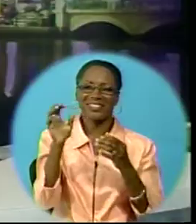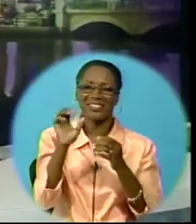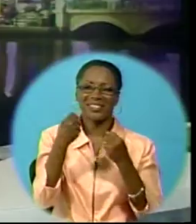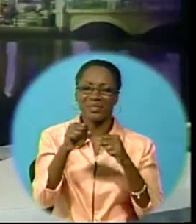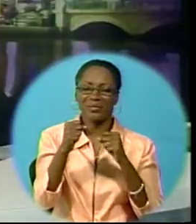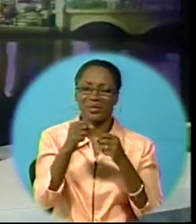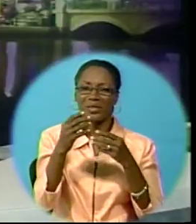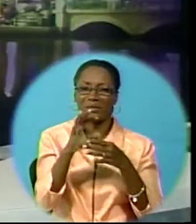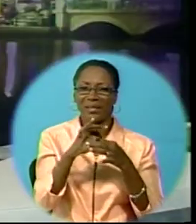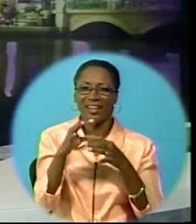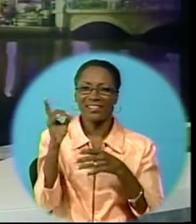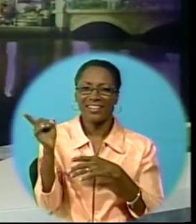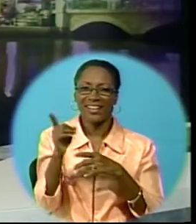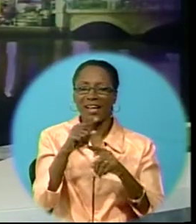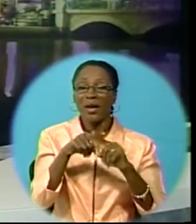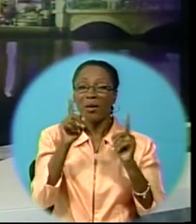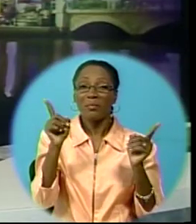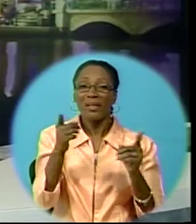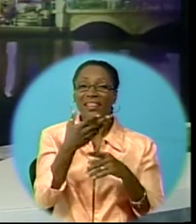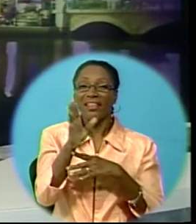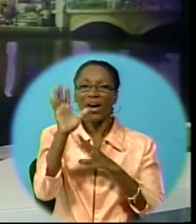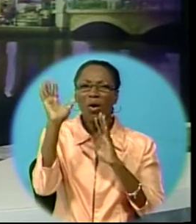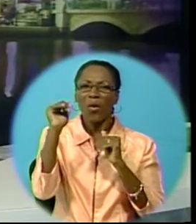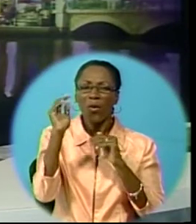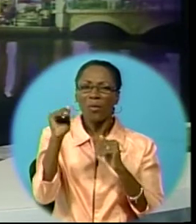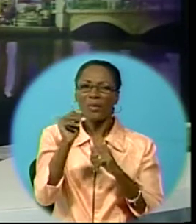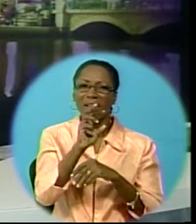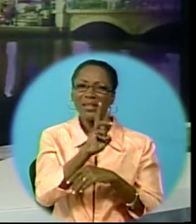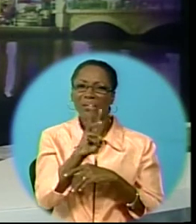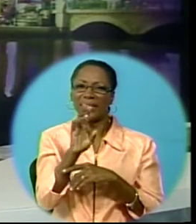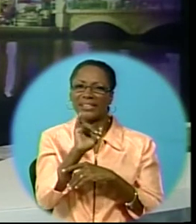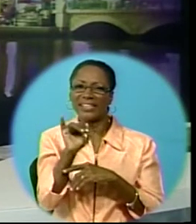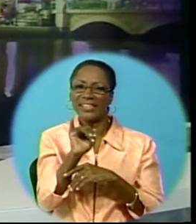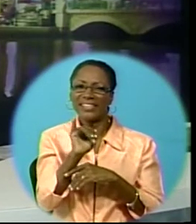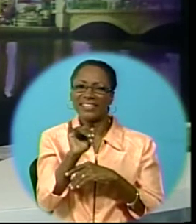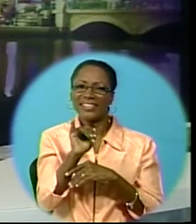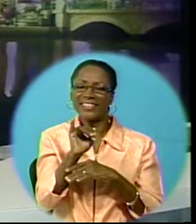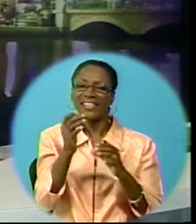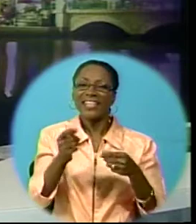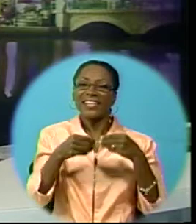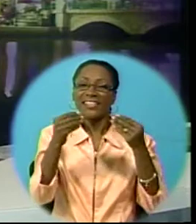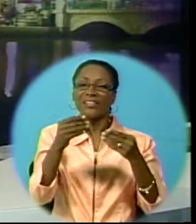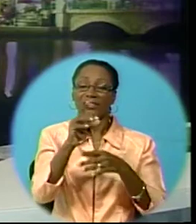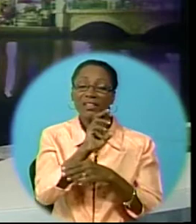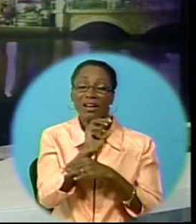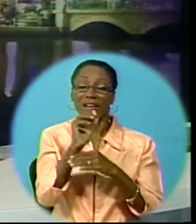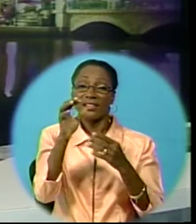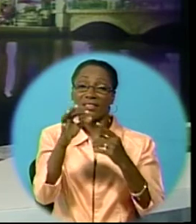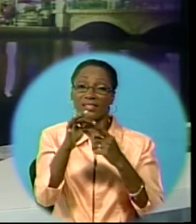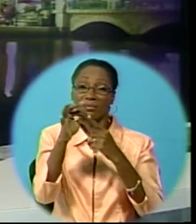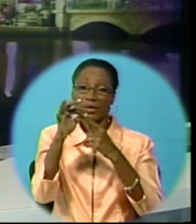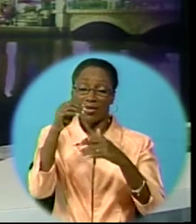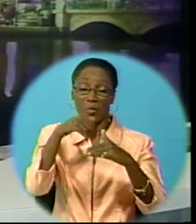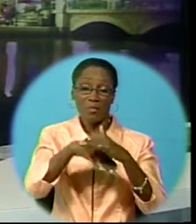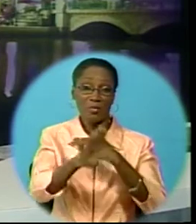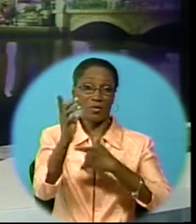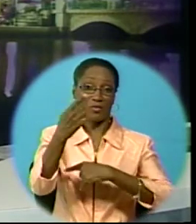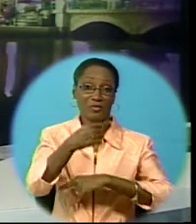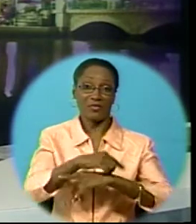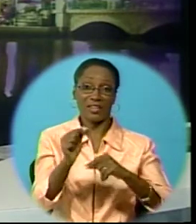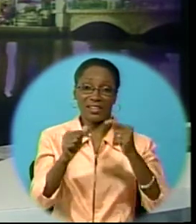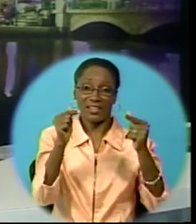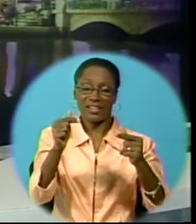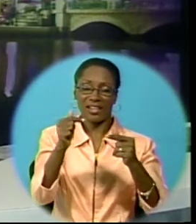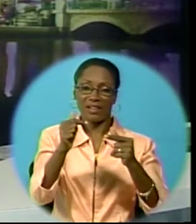Hoping that the Windies can grant him a special birthday gift with a whitewash of South Africa in tomorrow's third and final